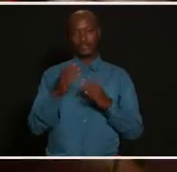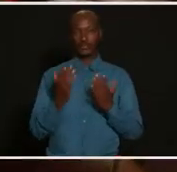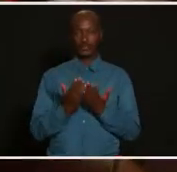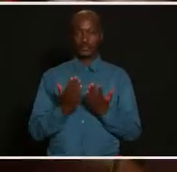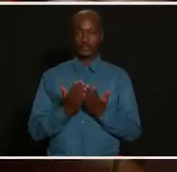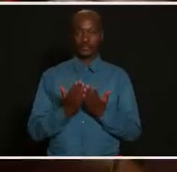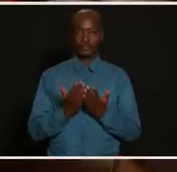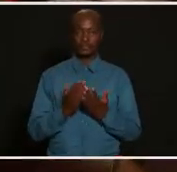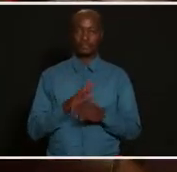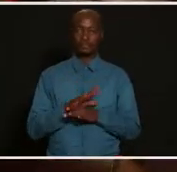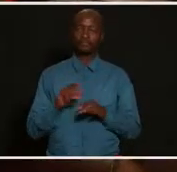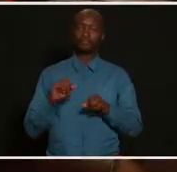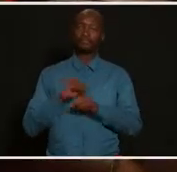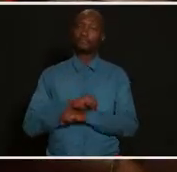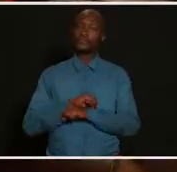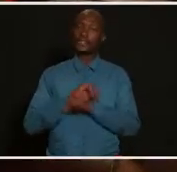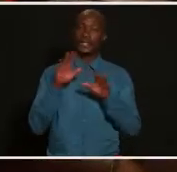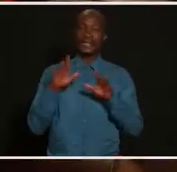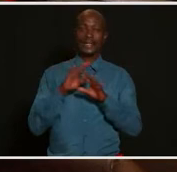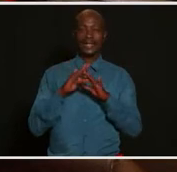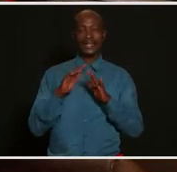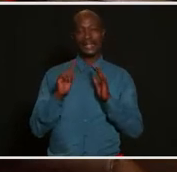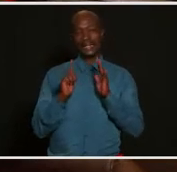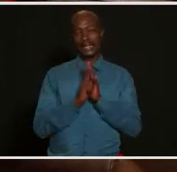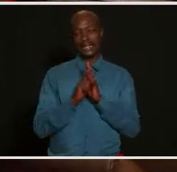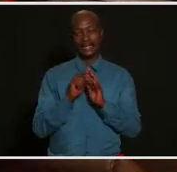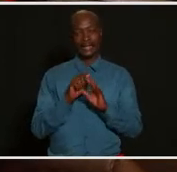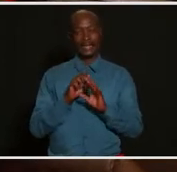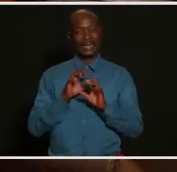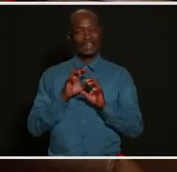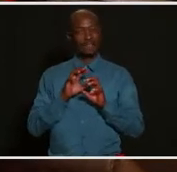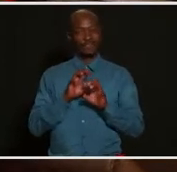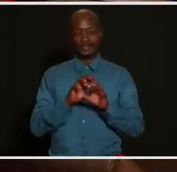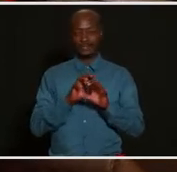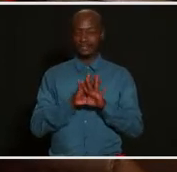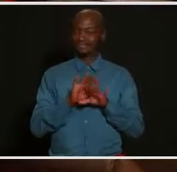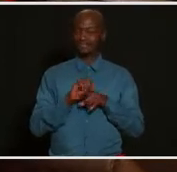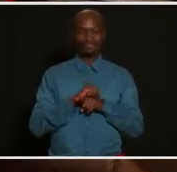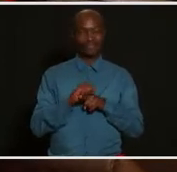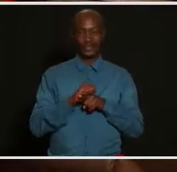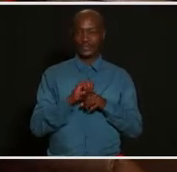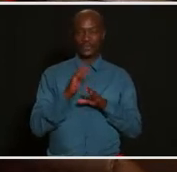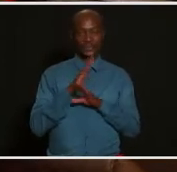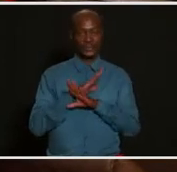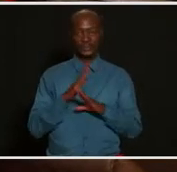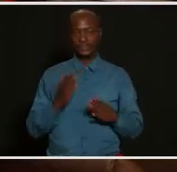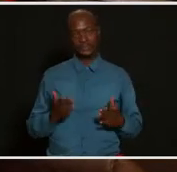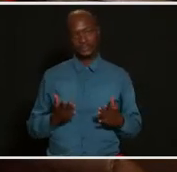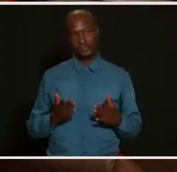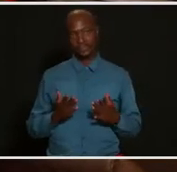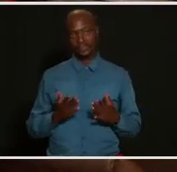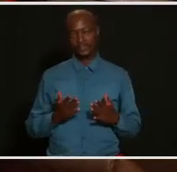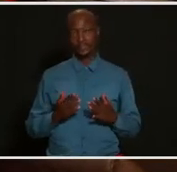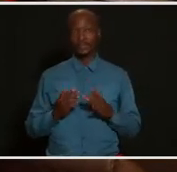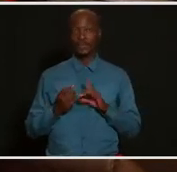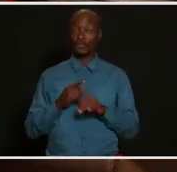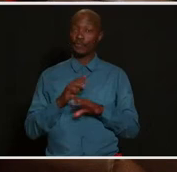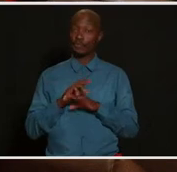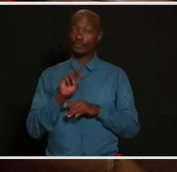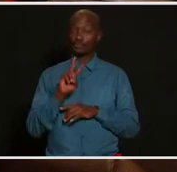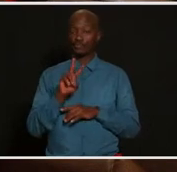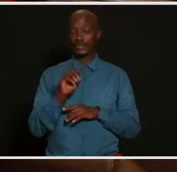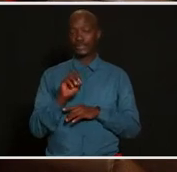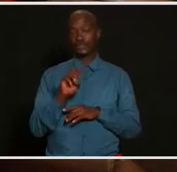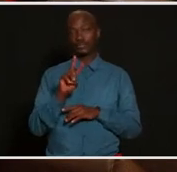clear that legal enforcement is not practicable despite 2021 legislation